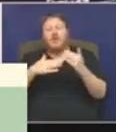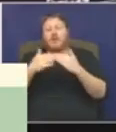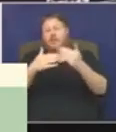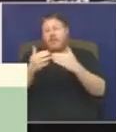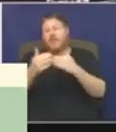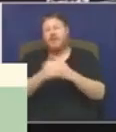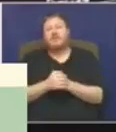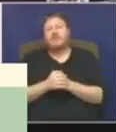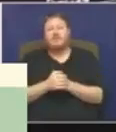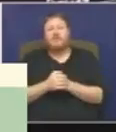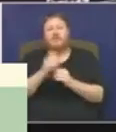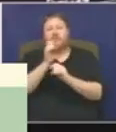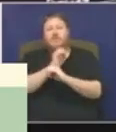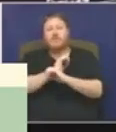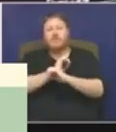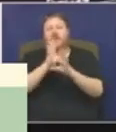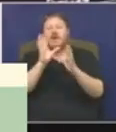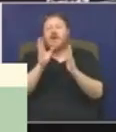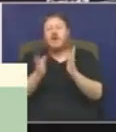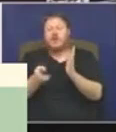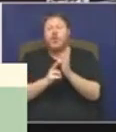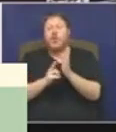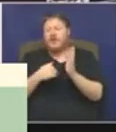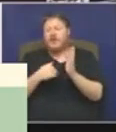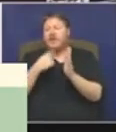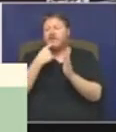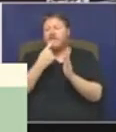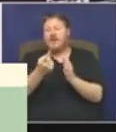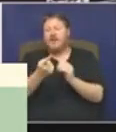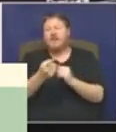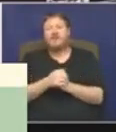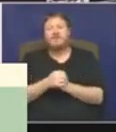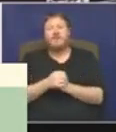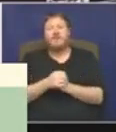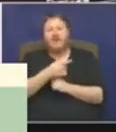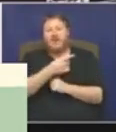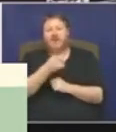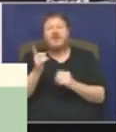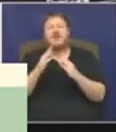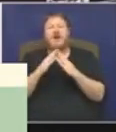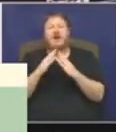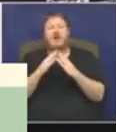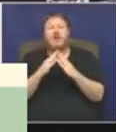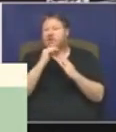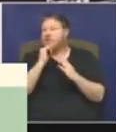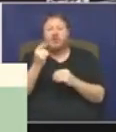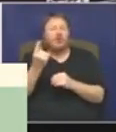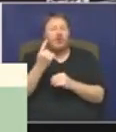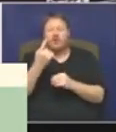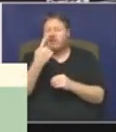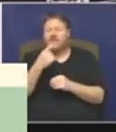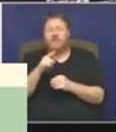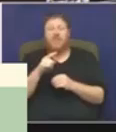It is quite clear from the recording of what I said that these houses were not just for Alexandra.